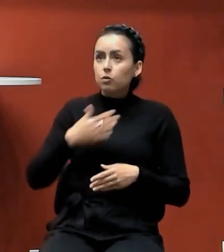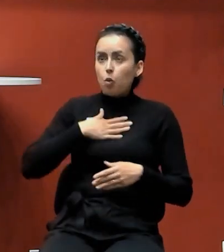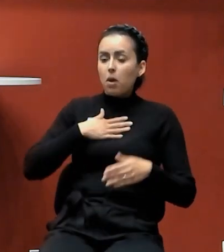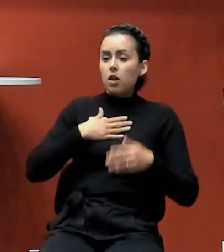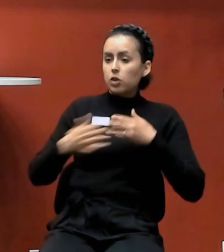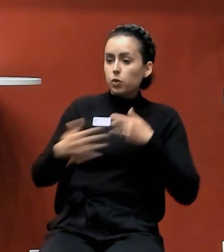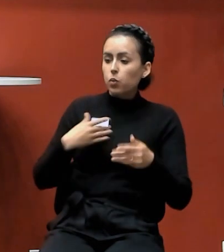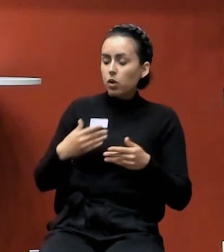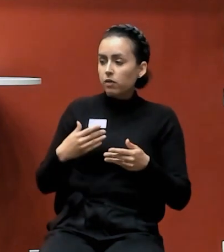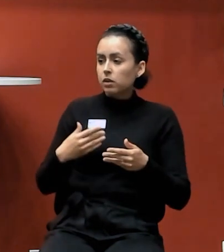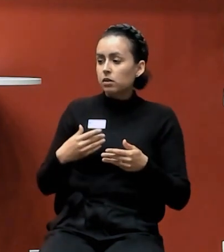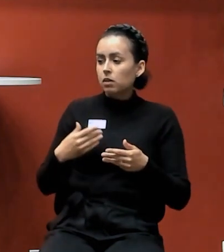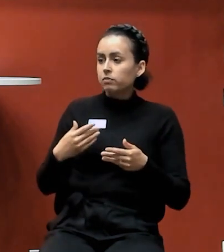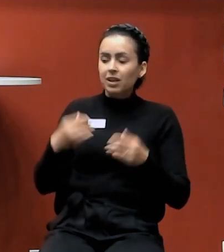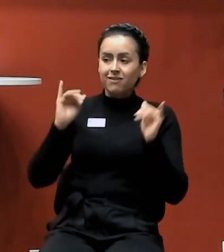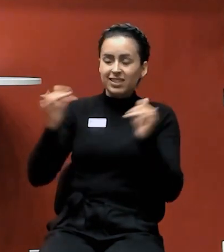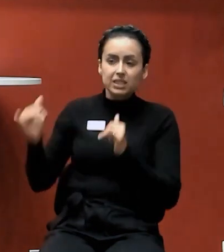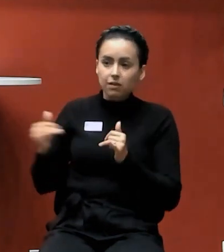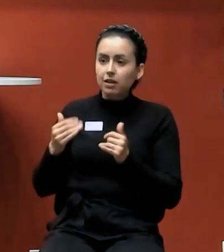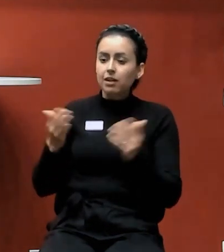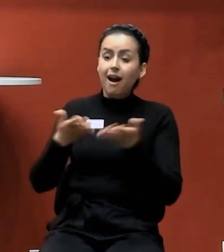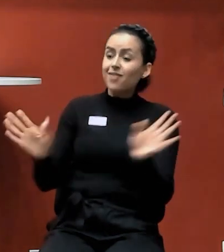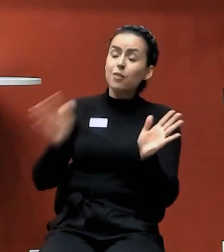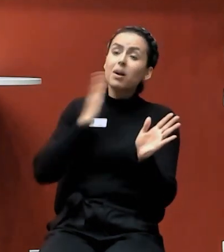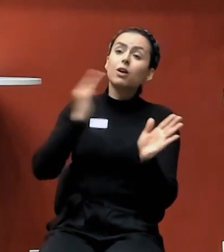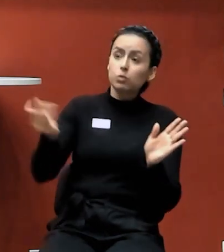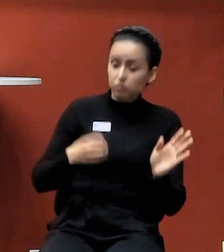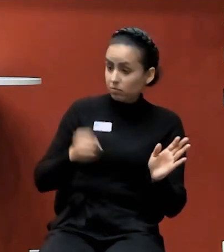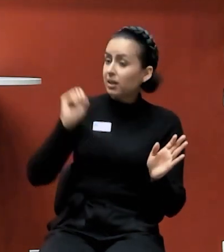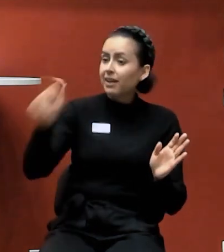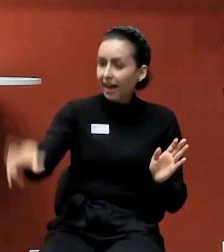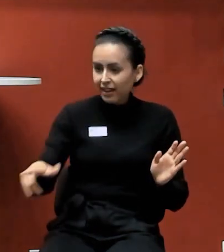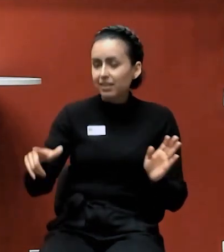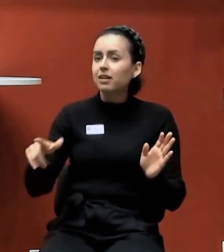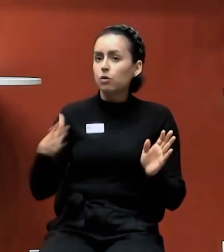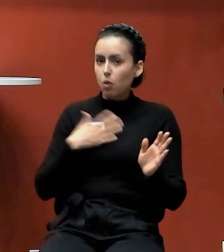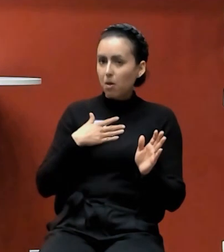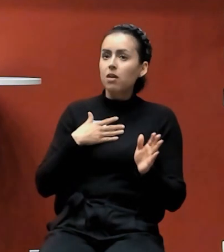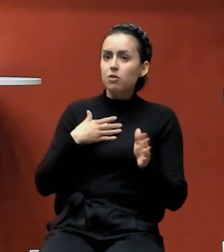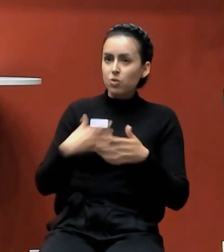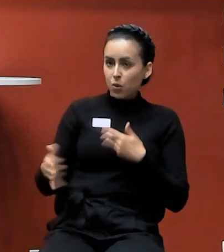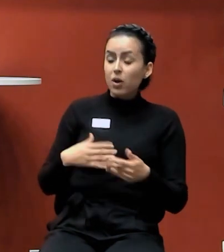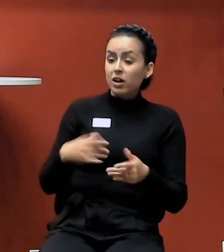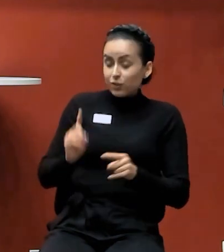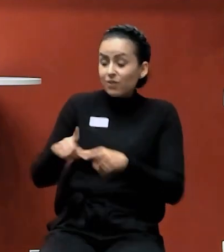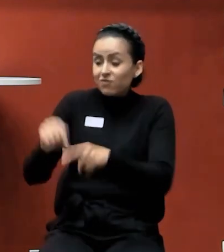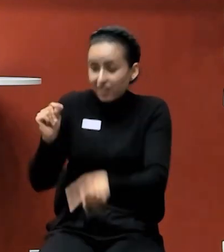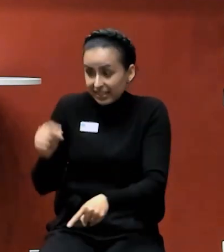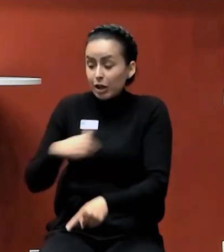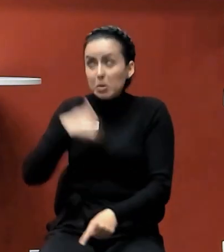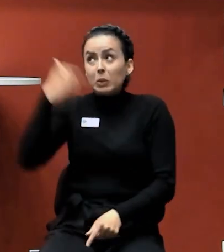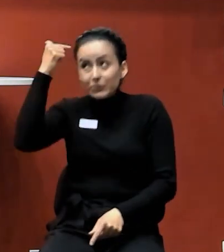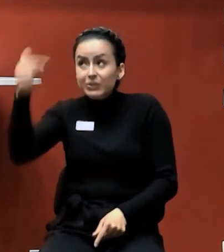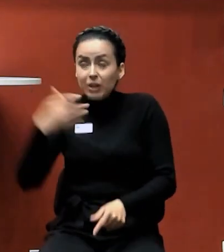work on an open call for a festival, I believe in my work, and if it's getting selected, I believe it's because of my